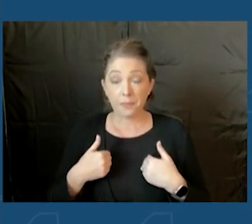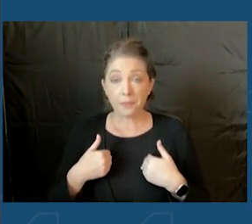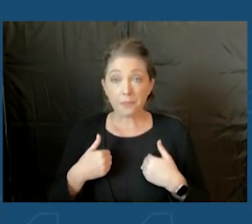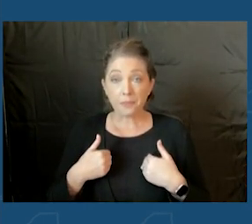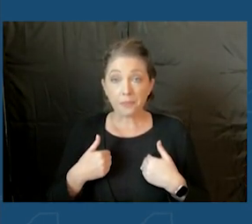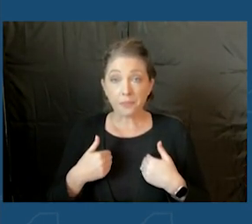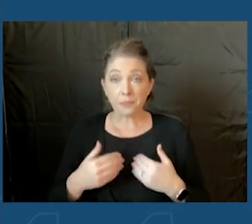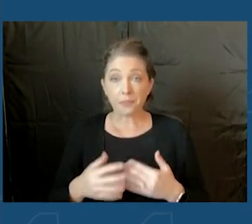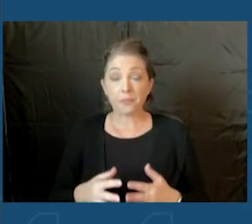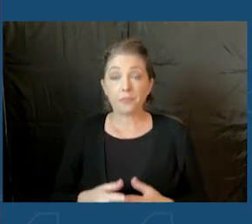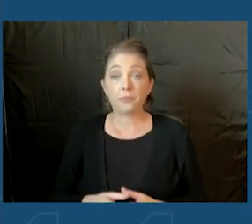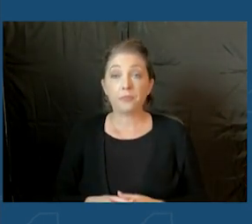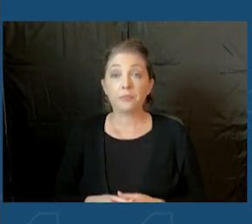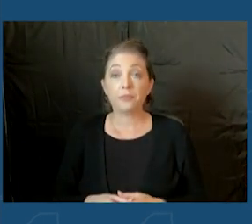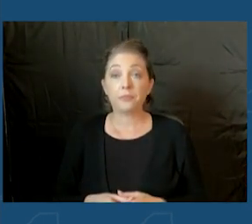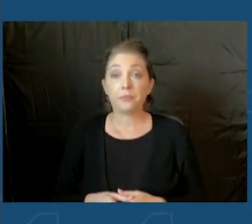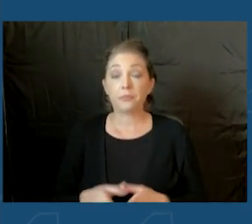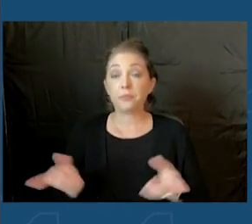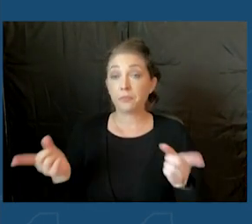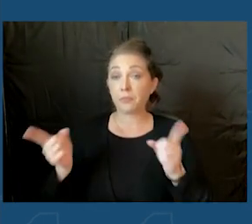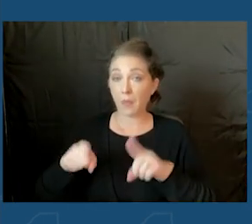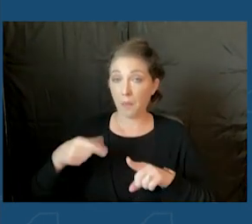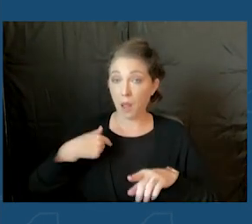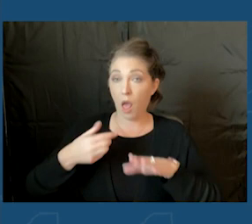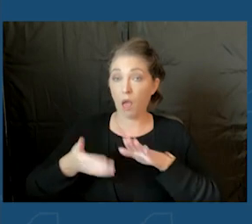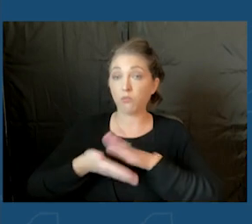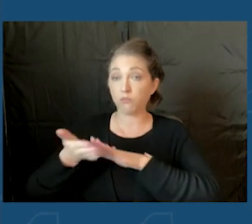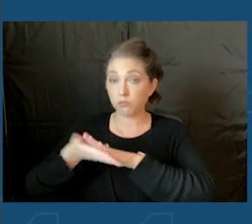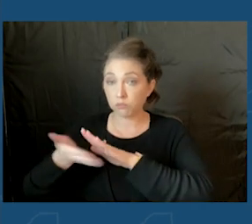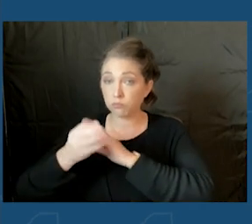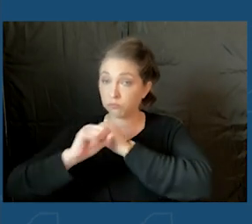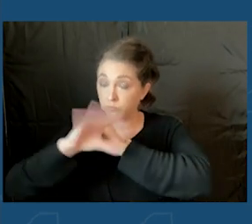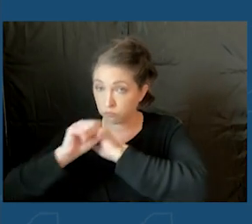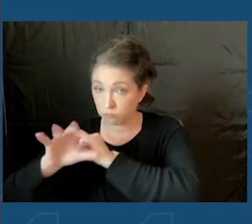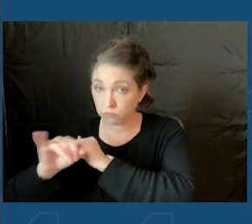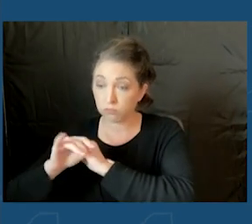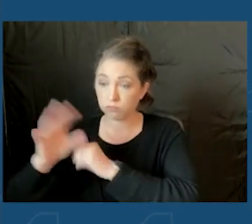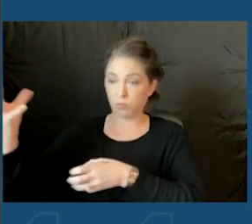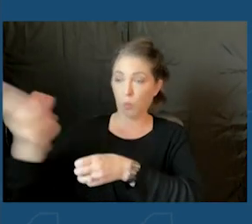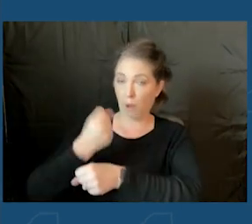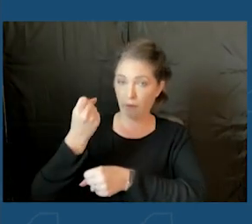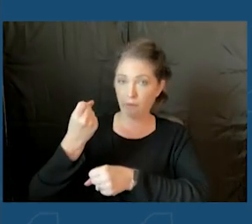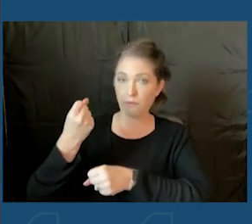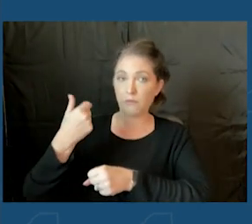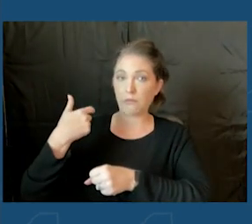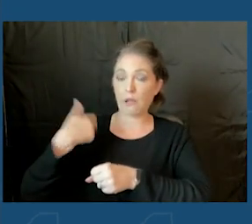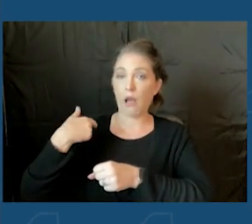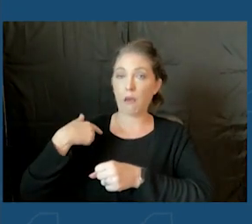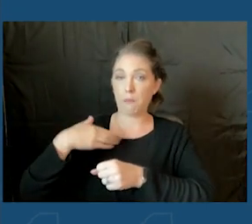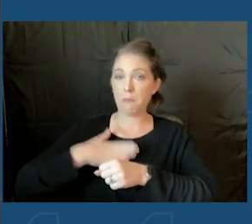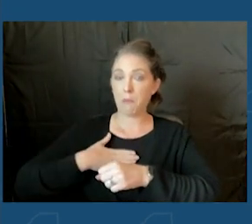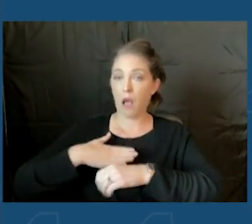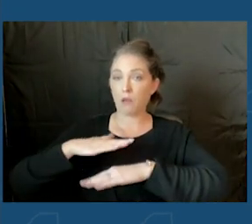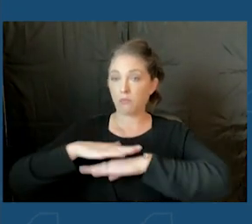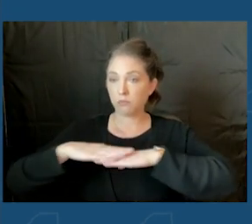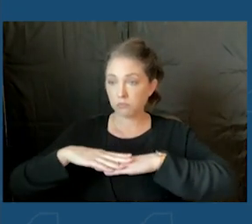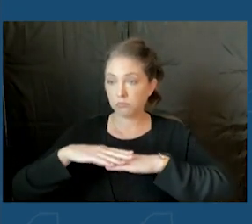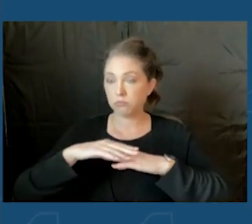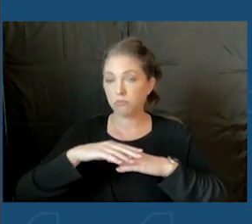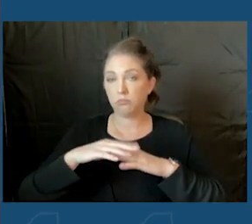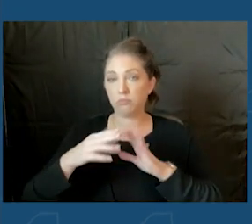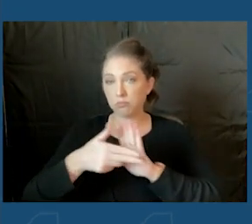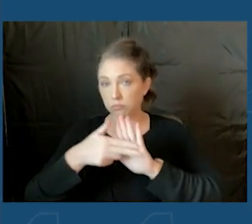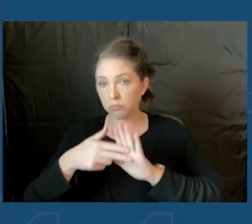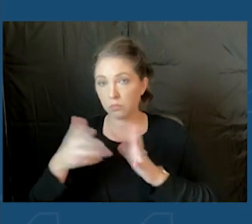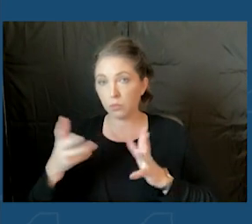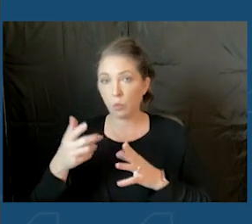When I ran and won, I ran on the fact that because we predated Roe